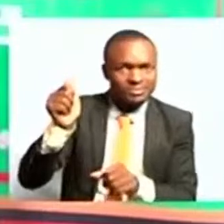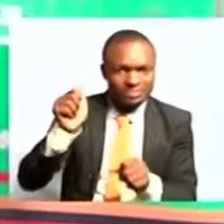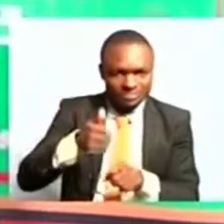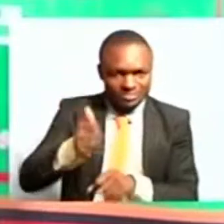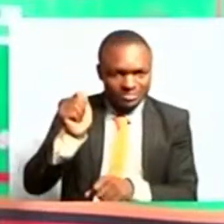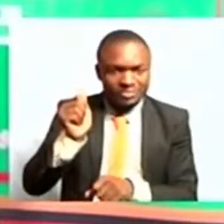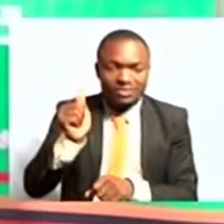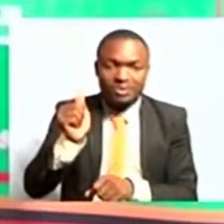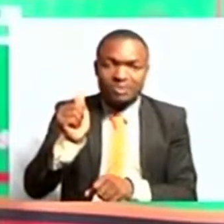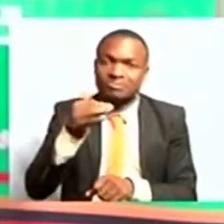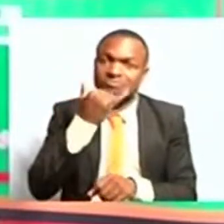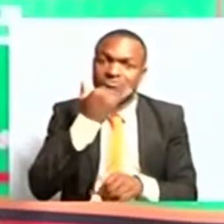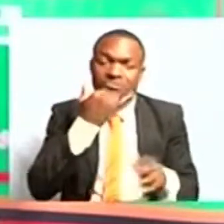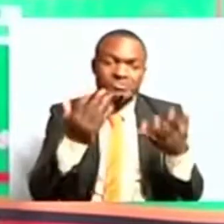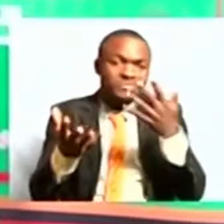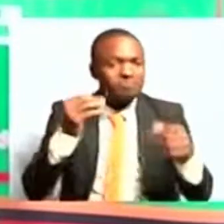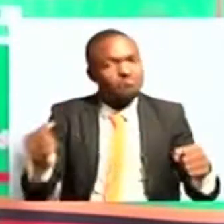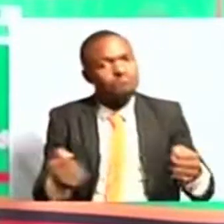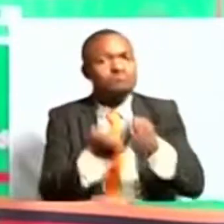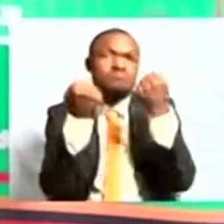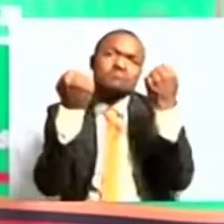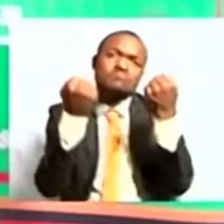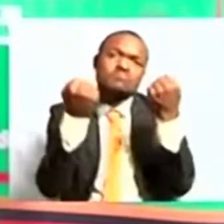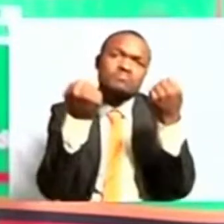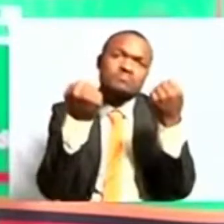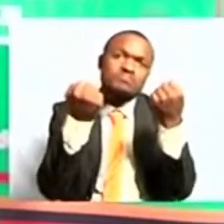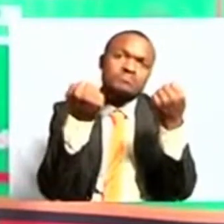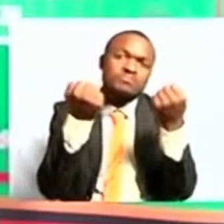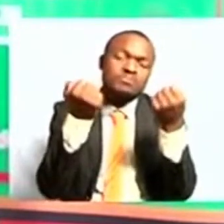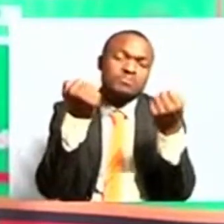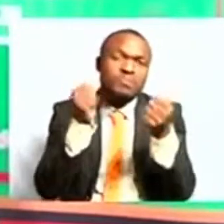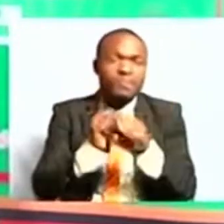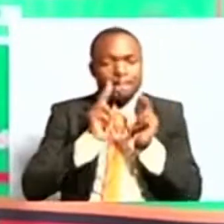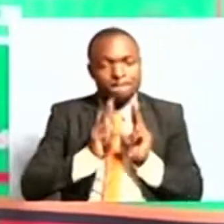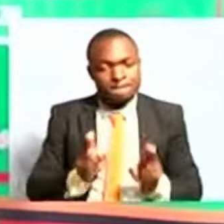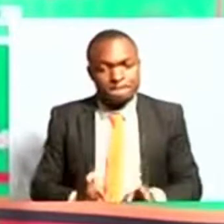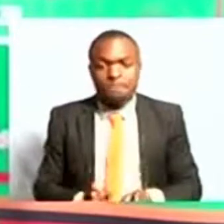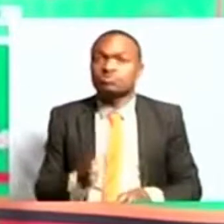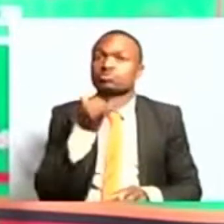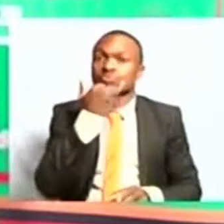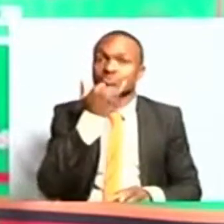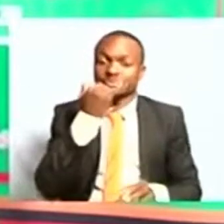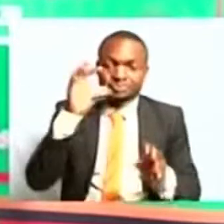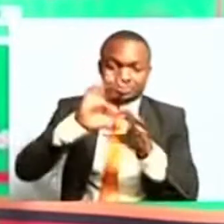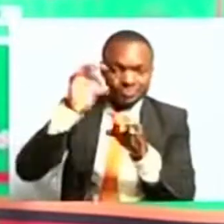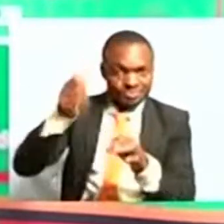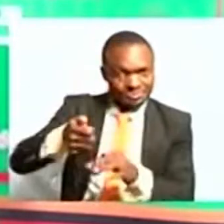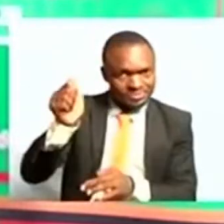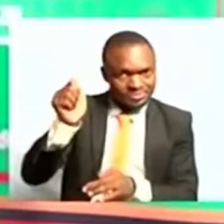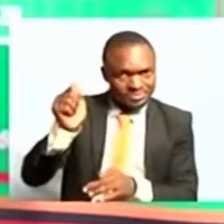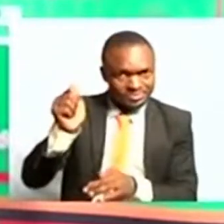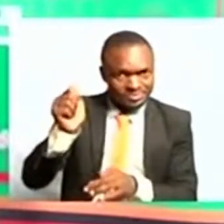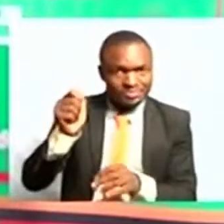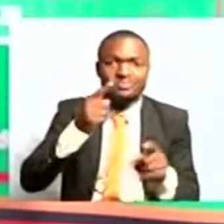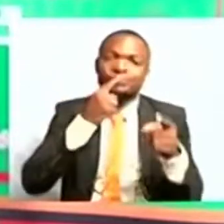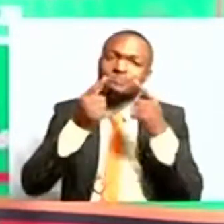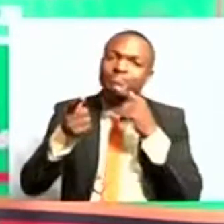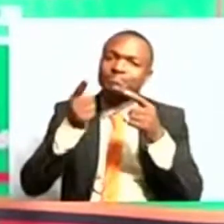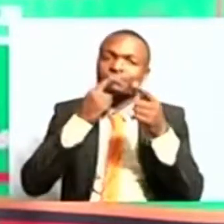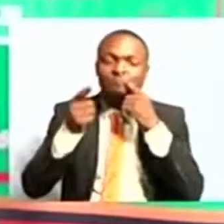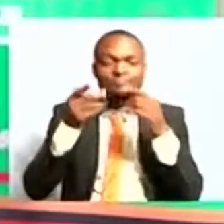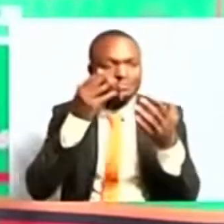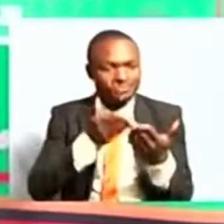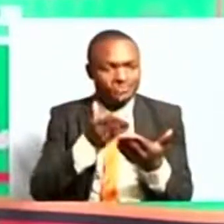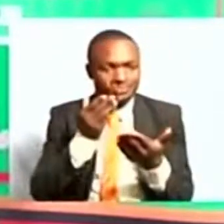victims of either road accidents, either by human error or whichever circumstance that they find themselves in. So as we discuss